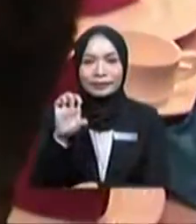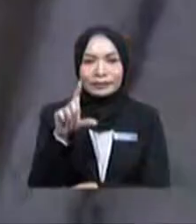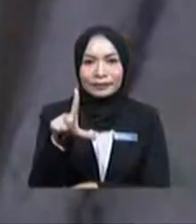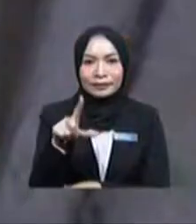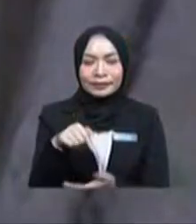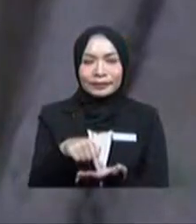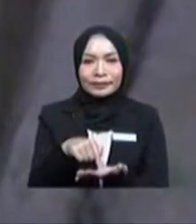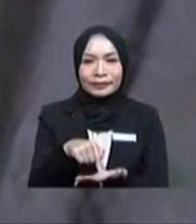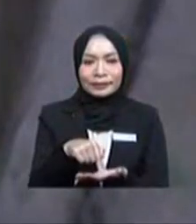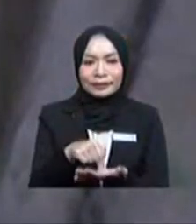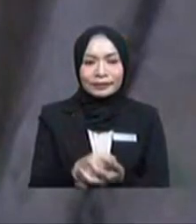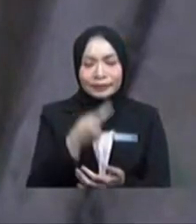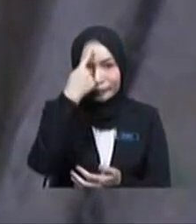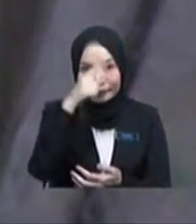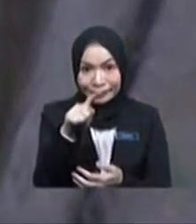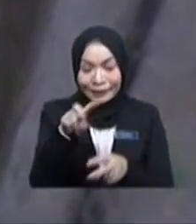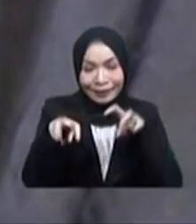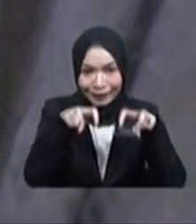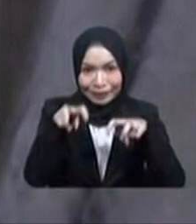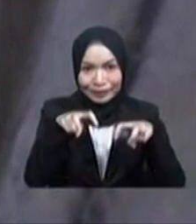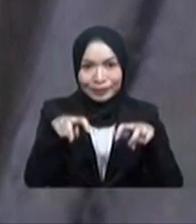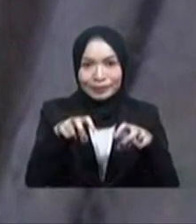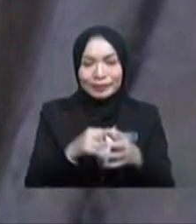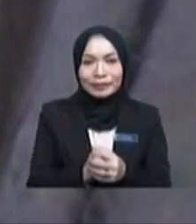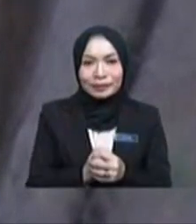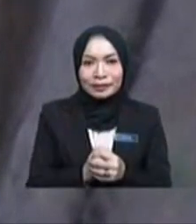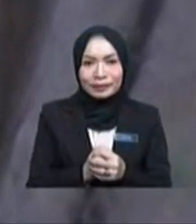and explore innovative ideas and